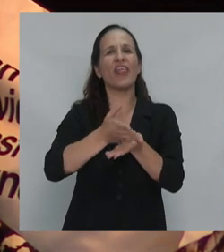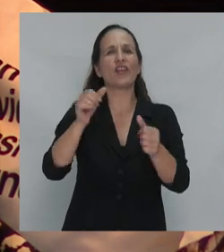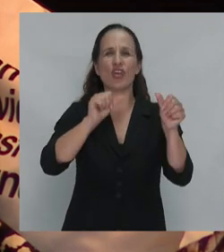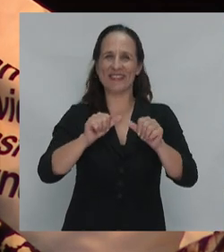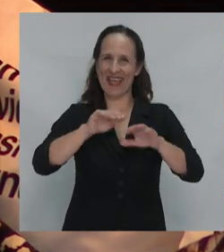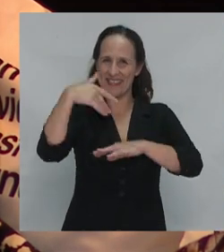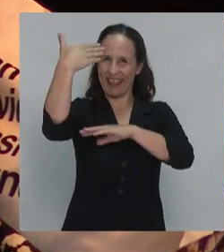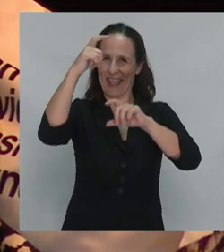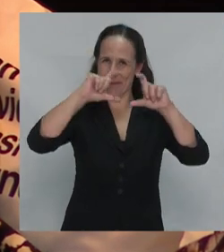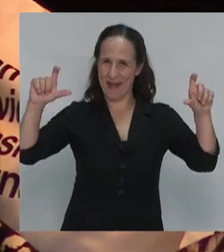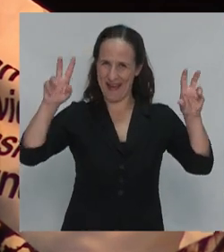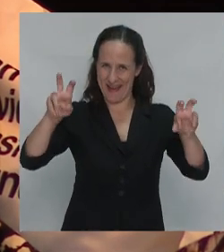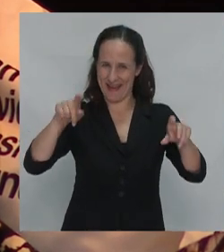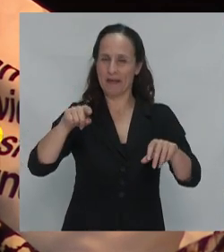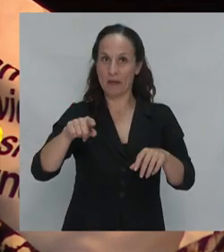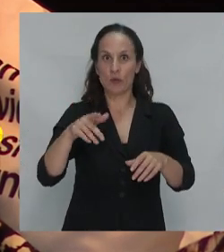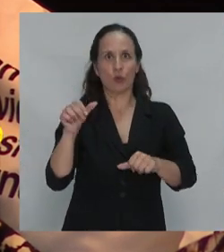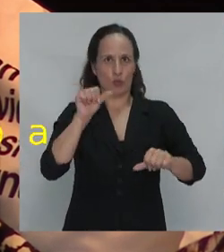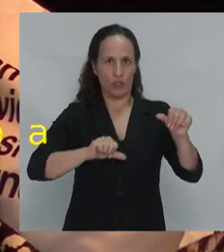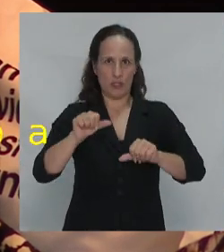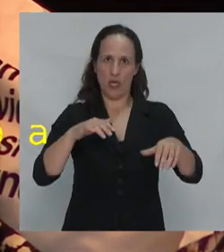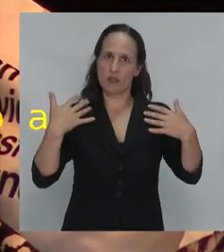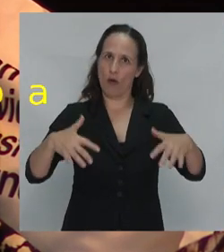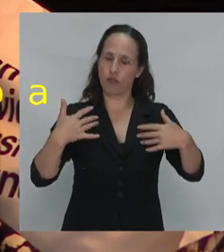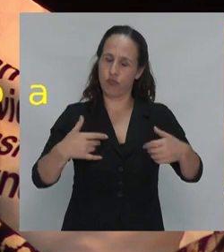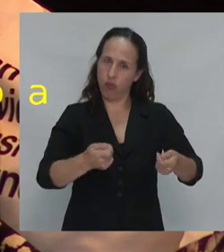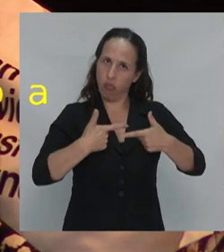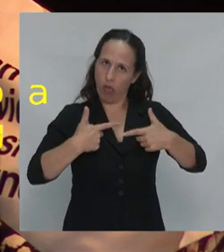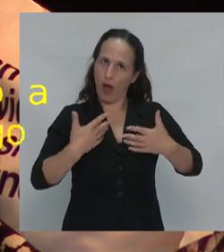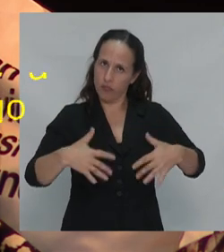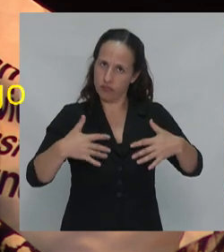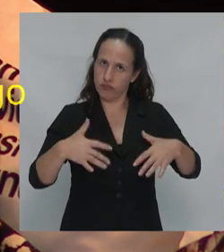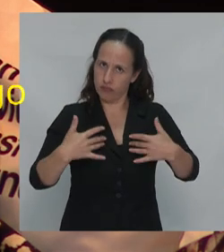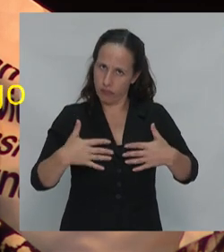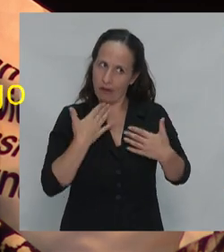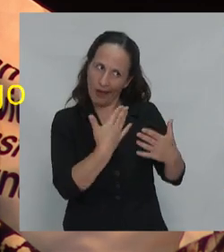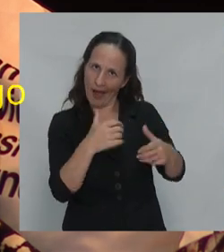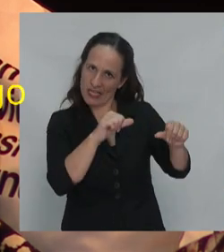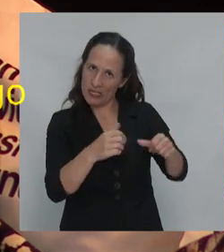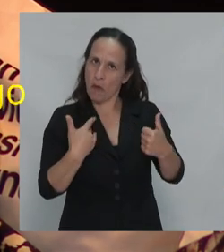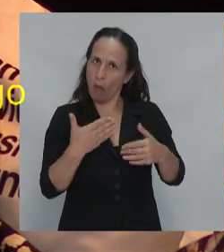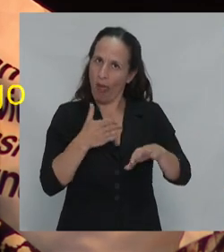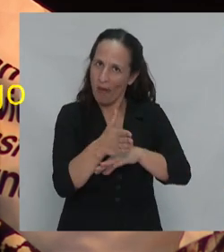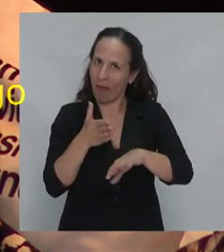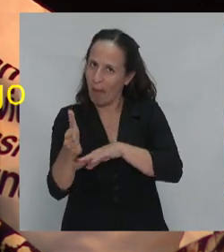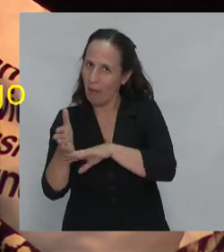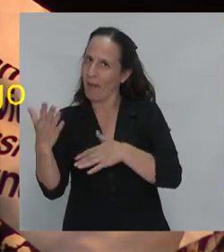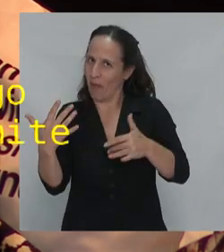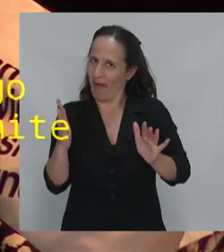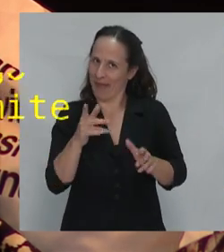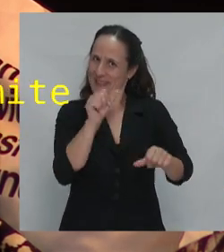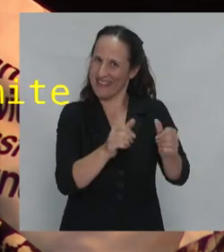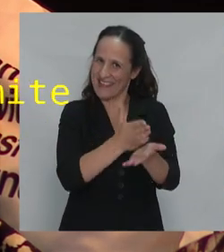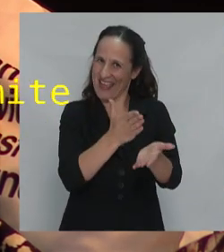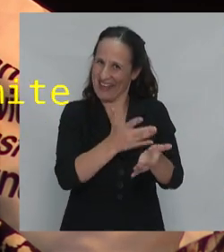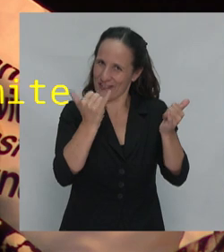enabler, all of the sciences together, and we invite you to that. Science is a right. And the day after tomorrow, we have